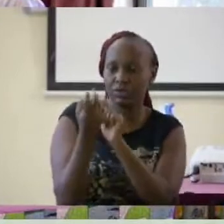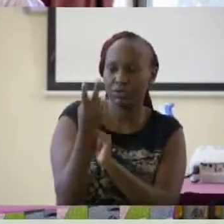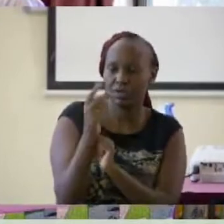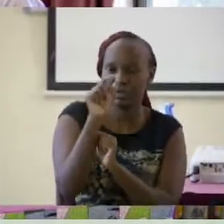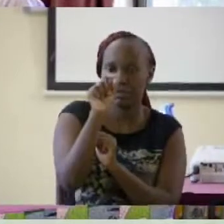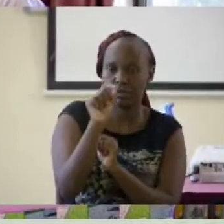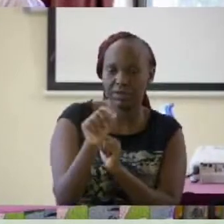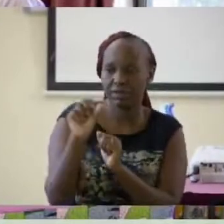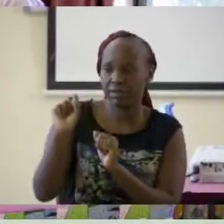are the words of Jesus. He said,